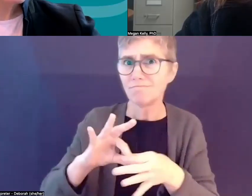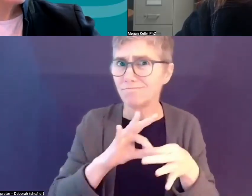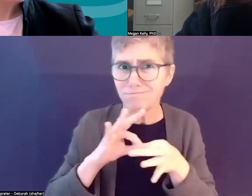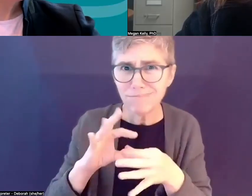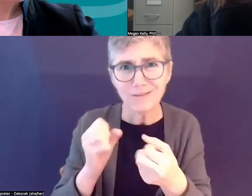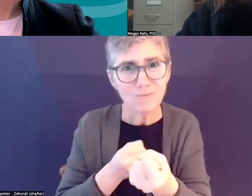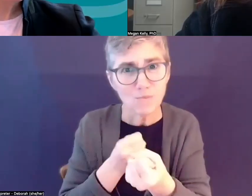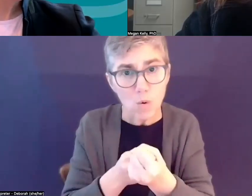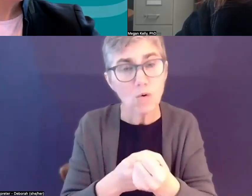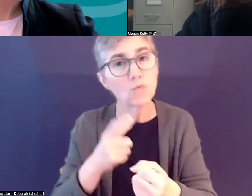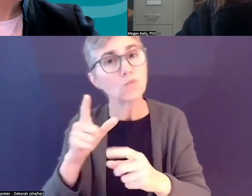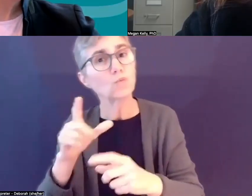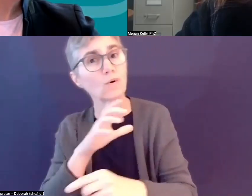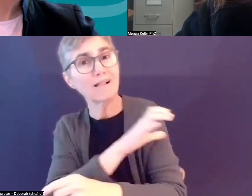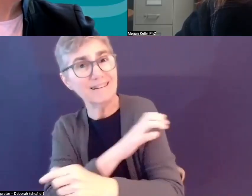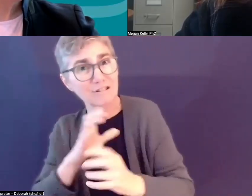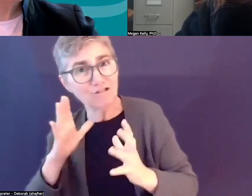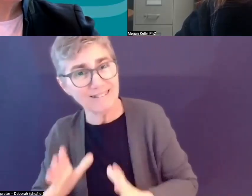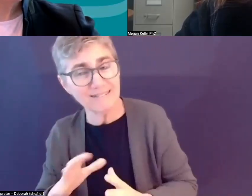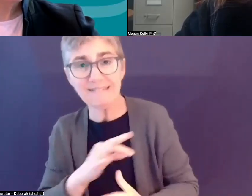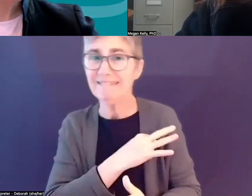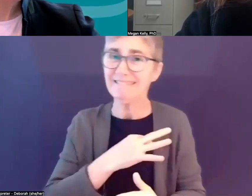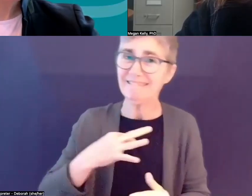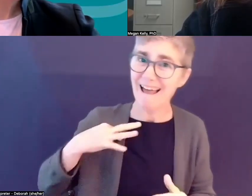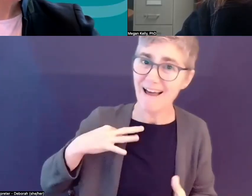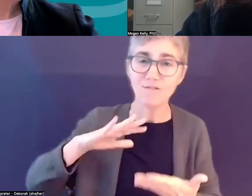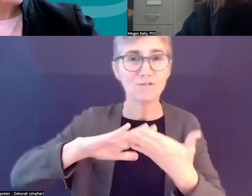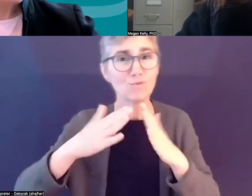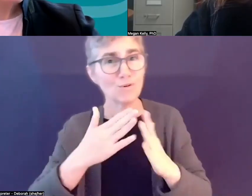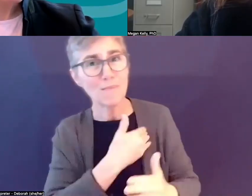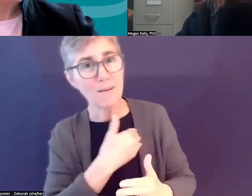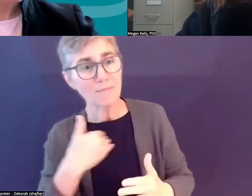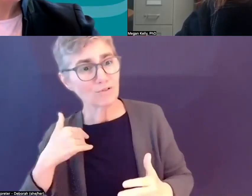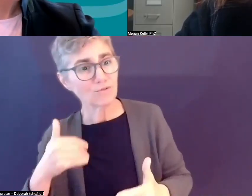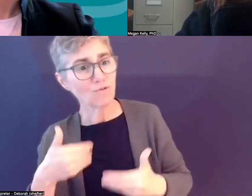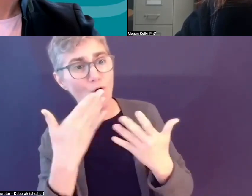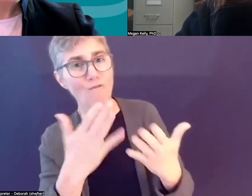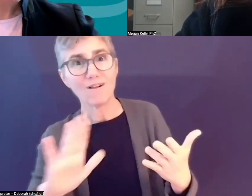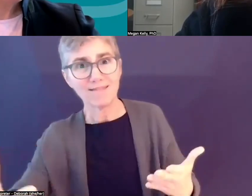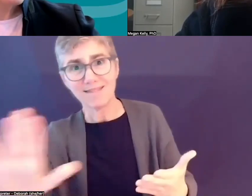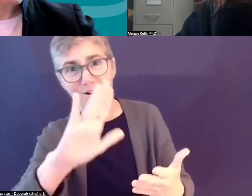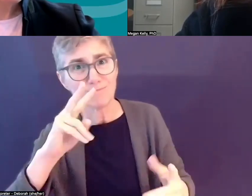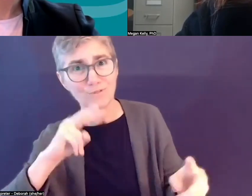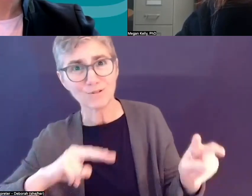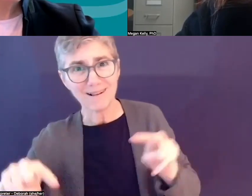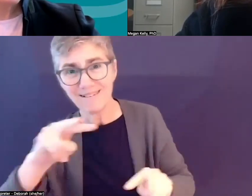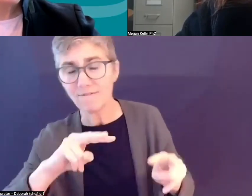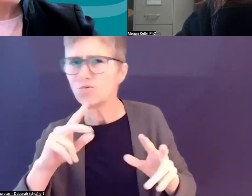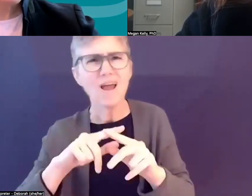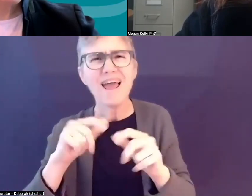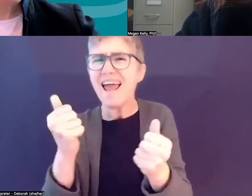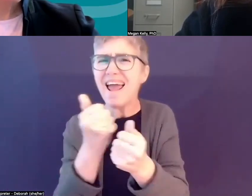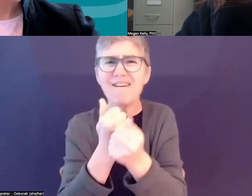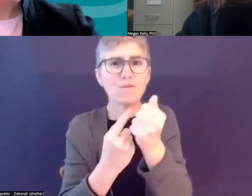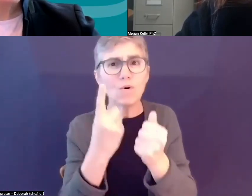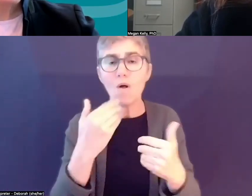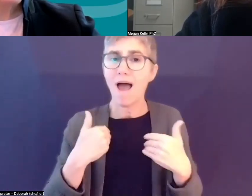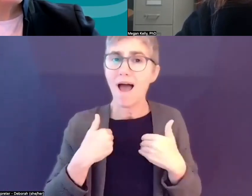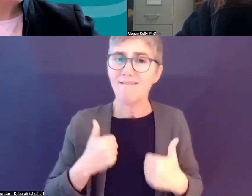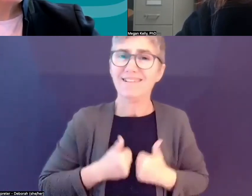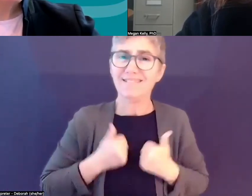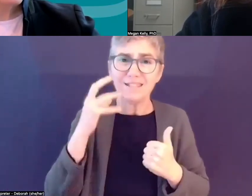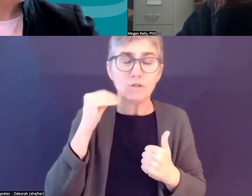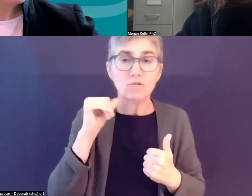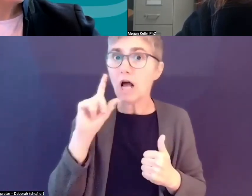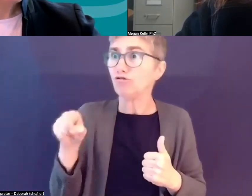To the clinicians, staff, and community members who contributed their perspectives, to everyone with lived experience, not just people with